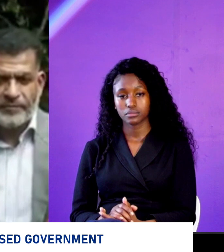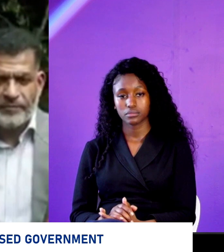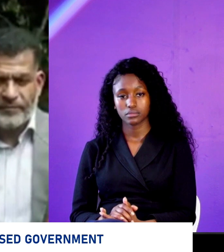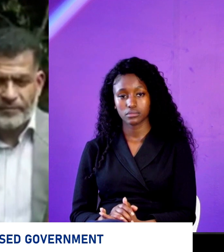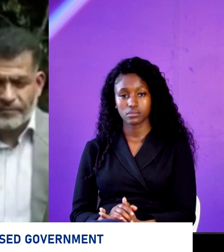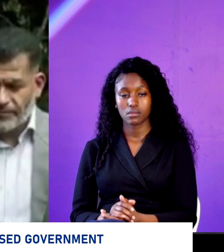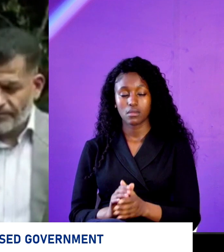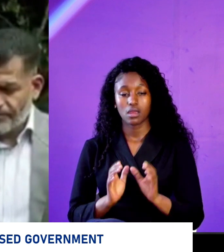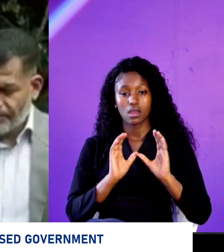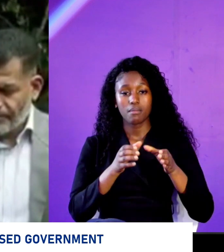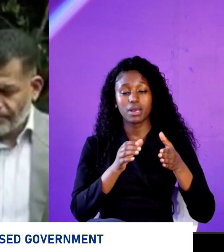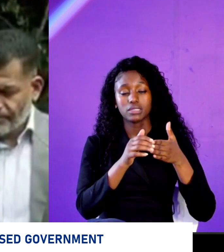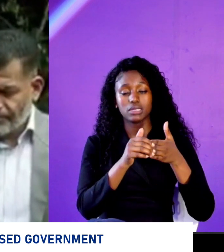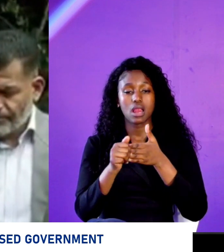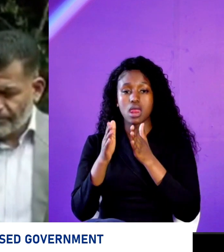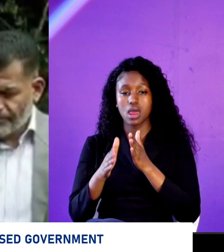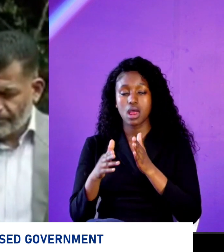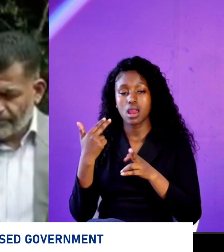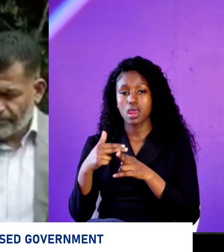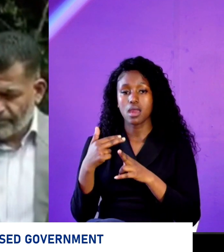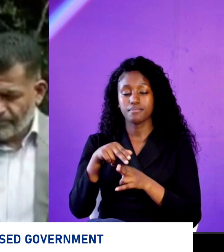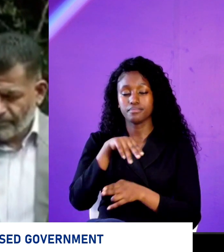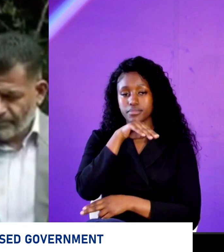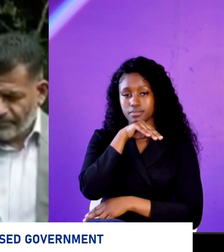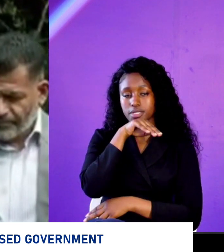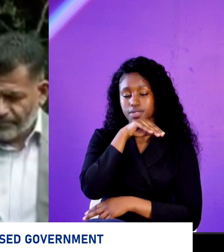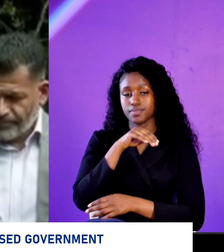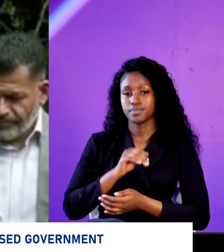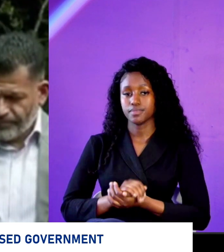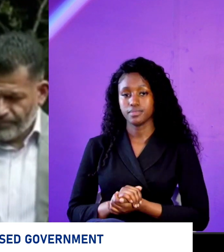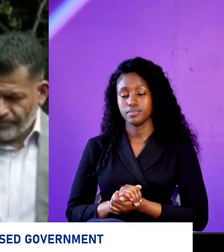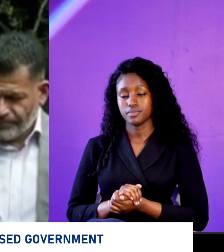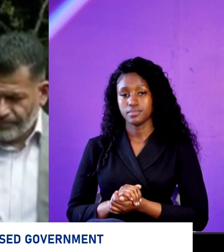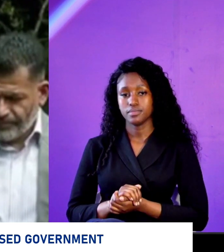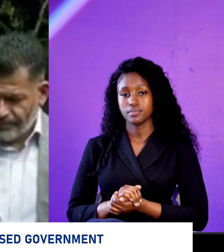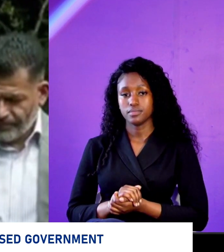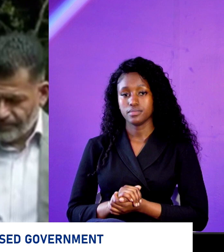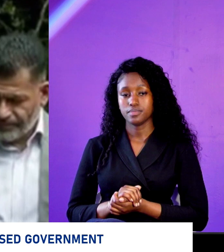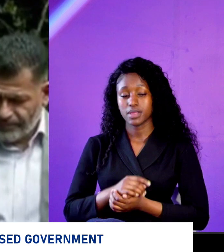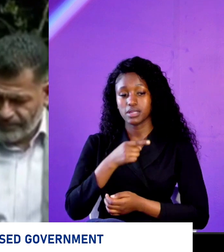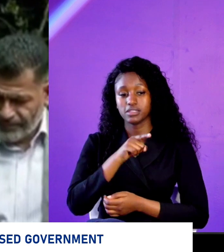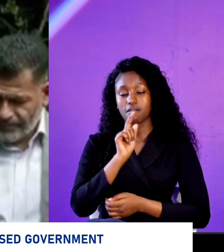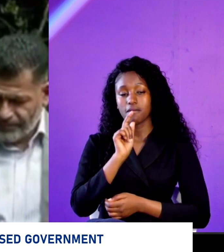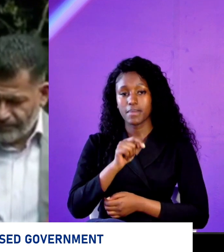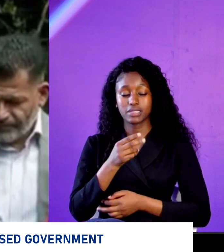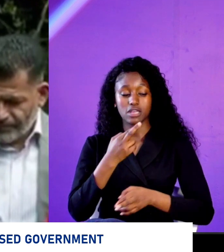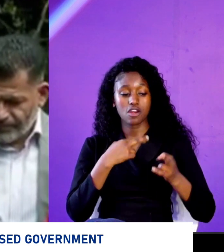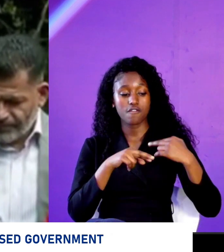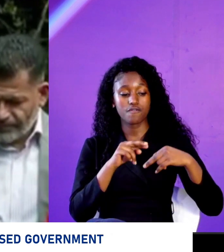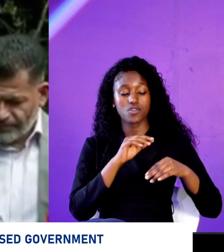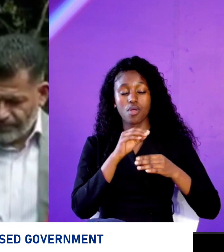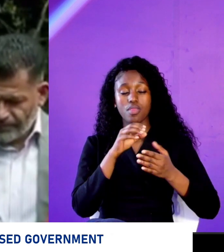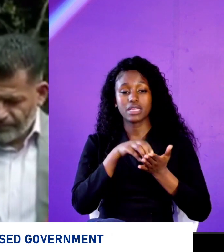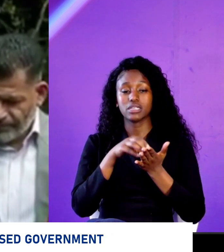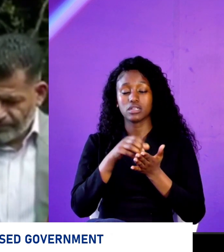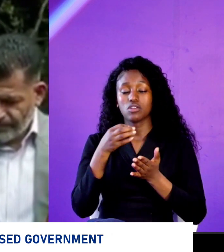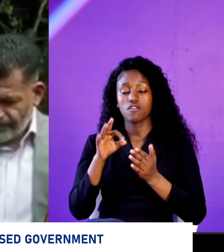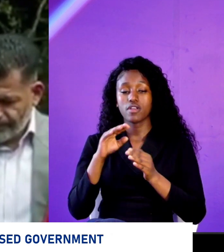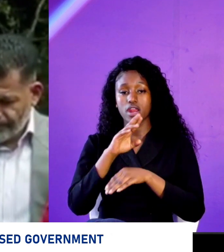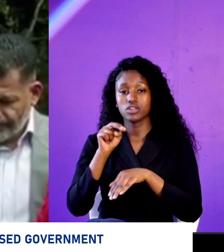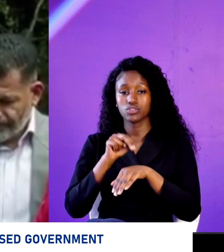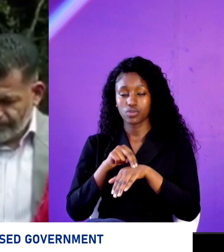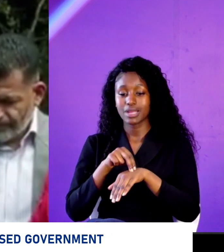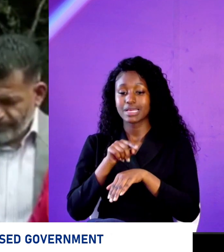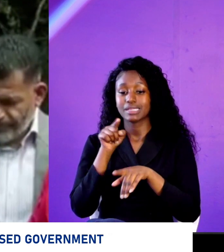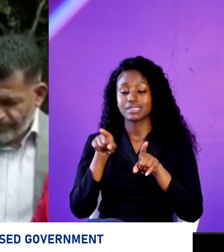The party leader, His Excellency Raila Amolo Odinga, to review the state of the nation, current developments in the party, and